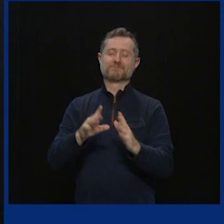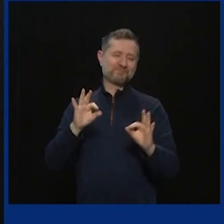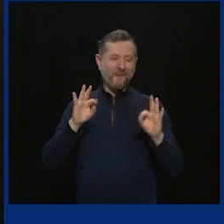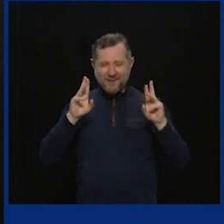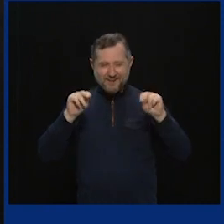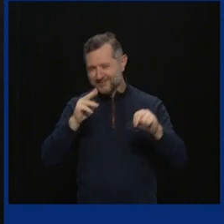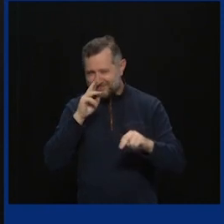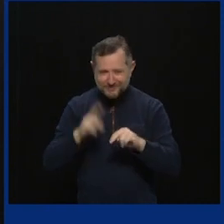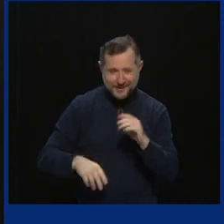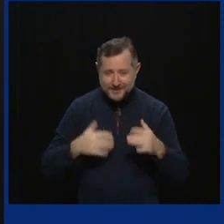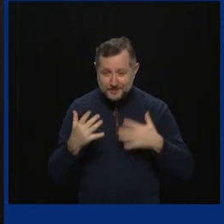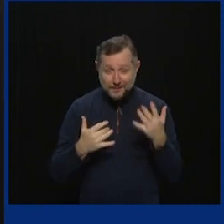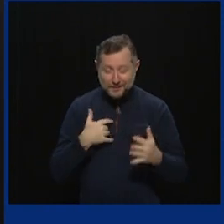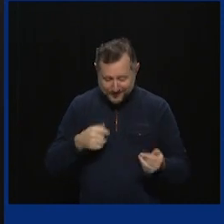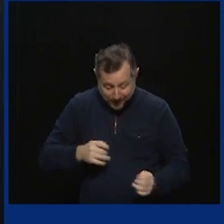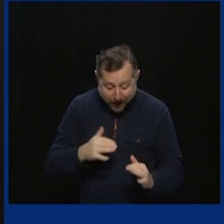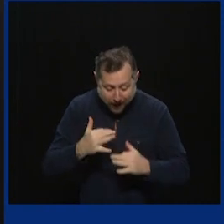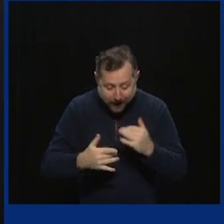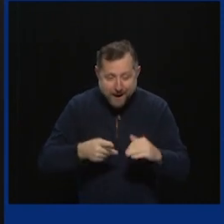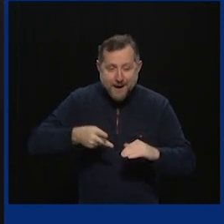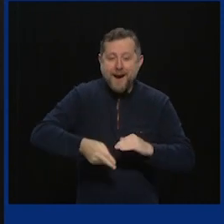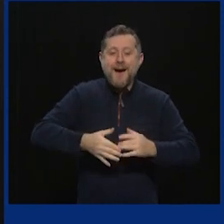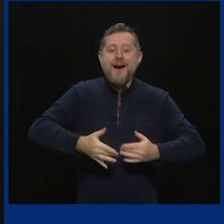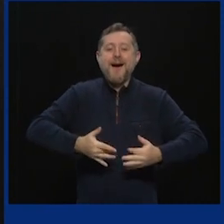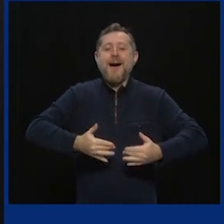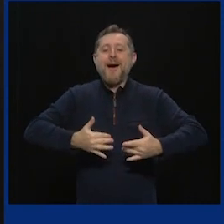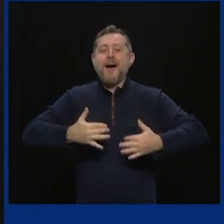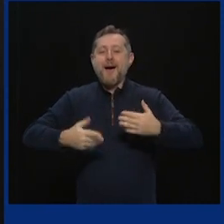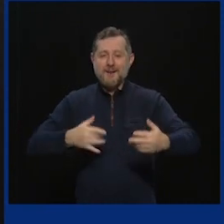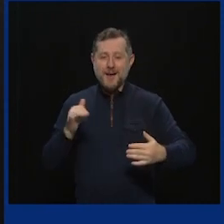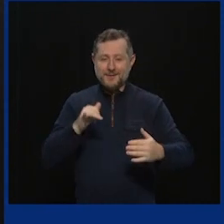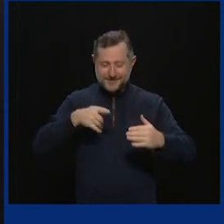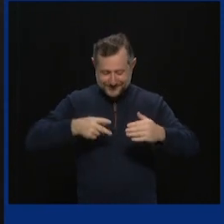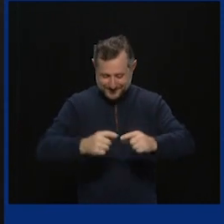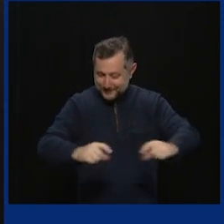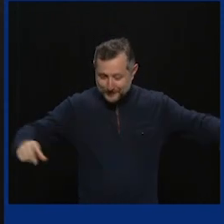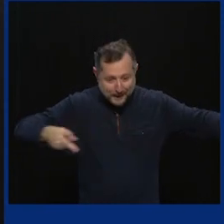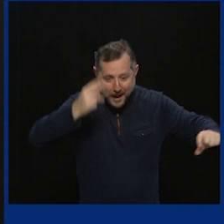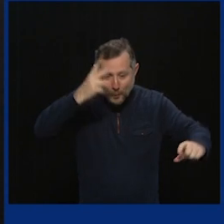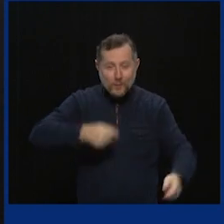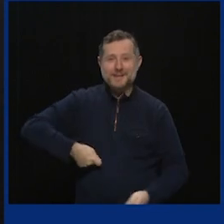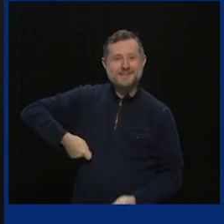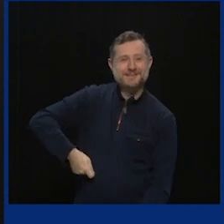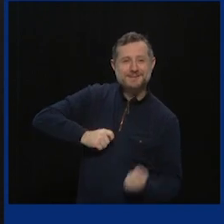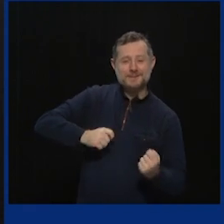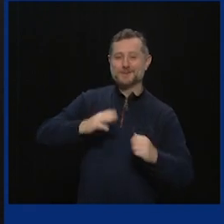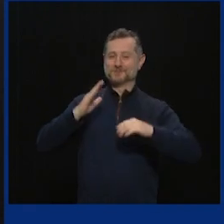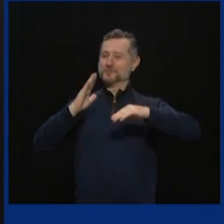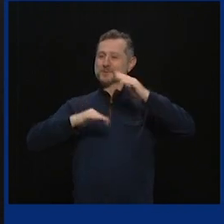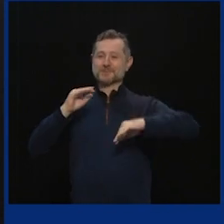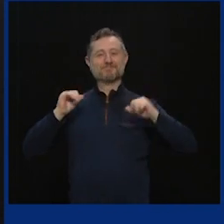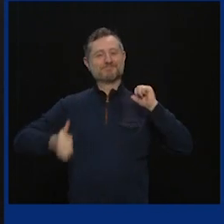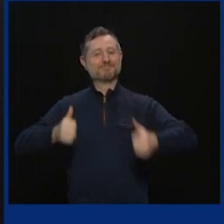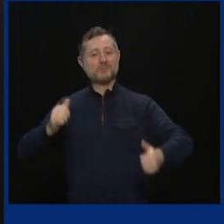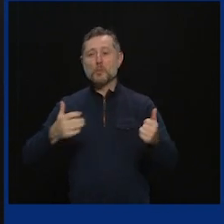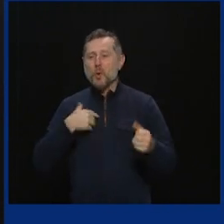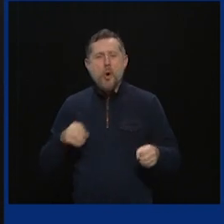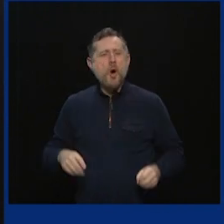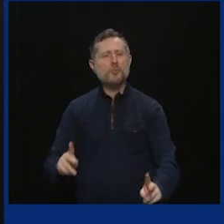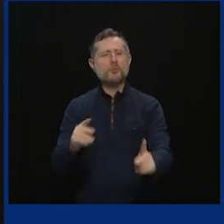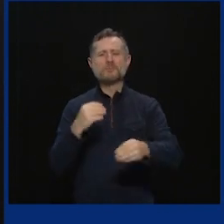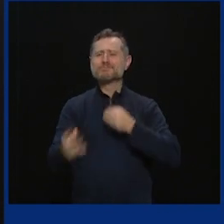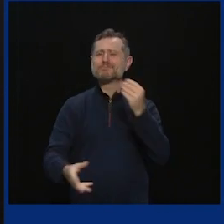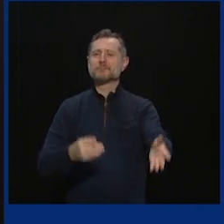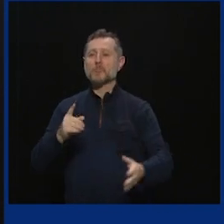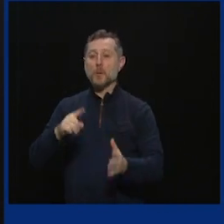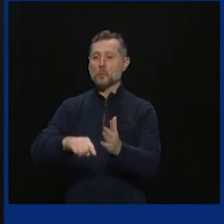cuttings. And then we see there's no stopping us. We have had this opportunity, once in a generation opportunity to